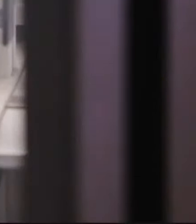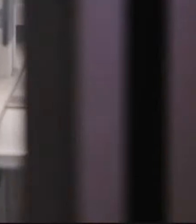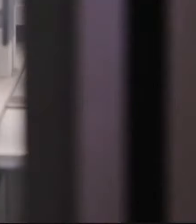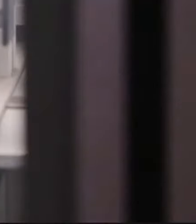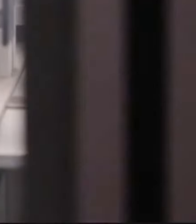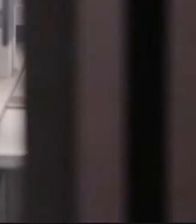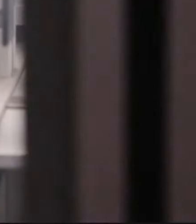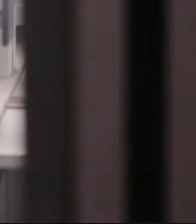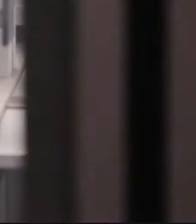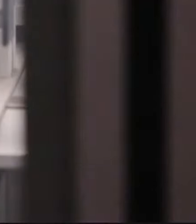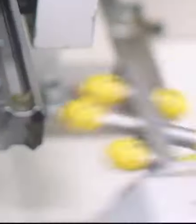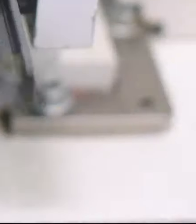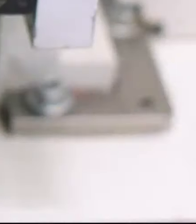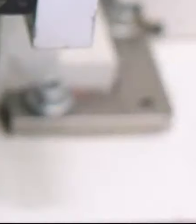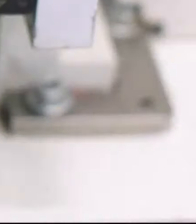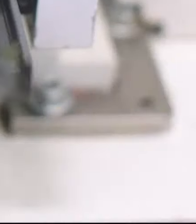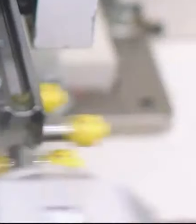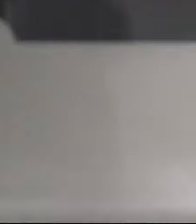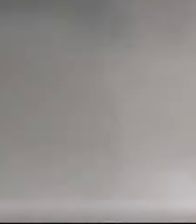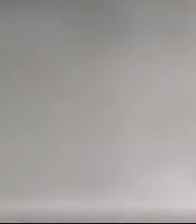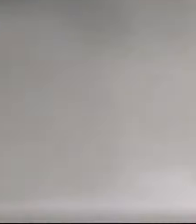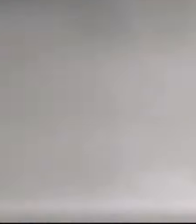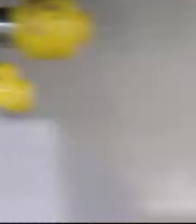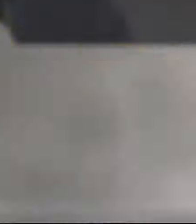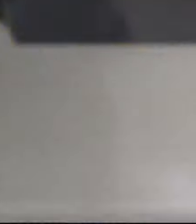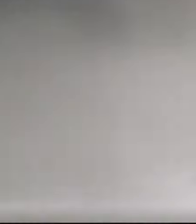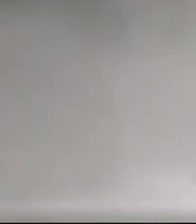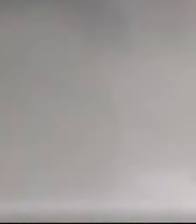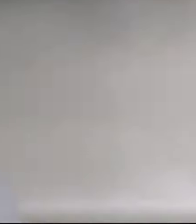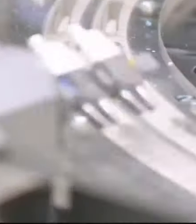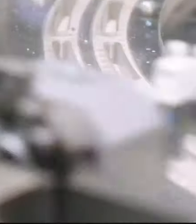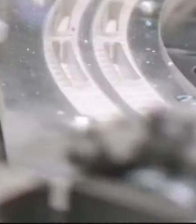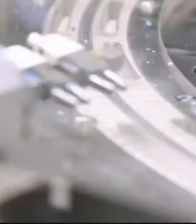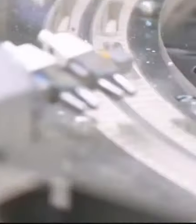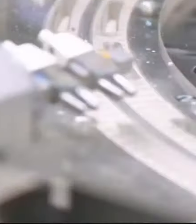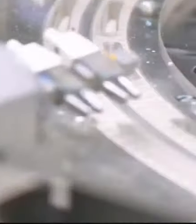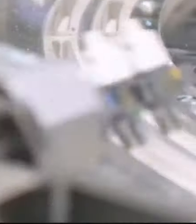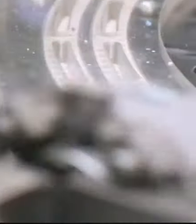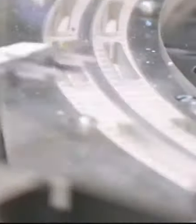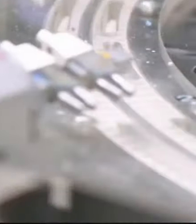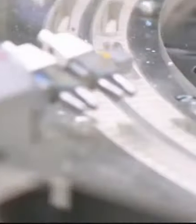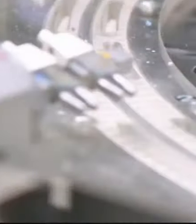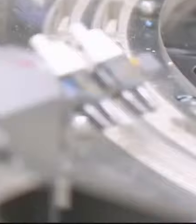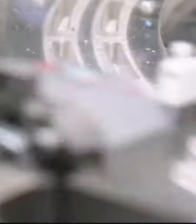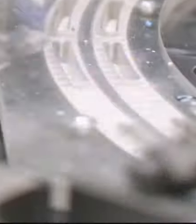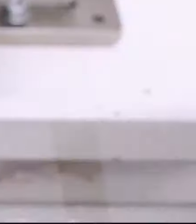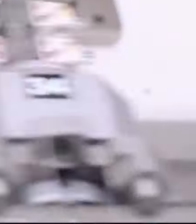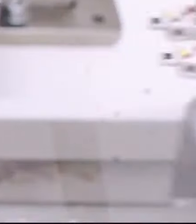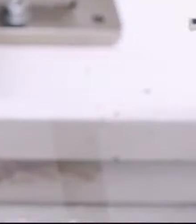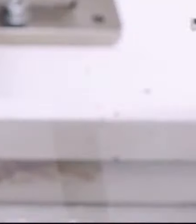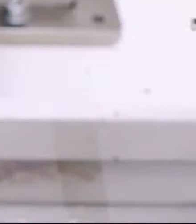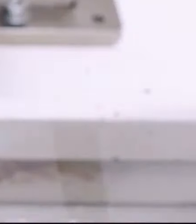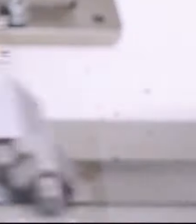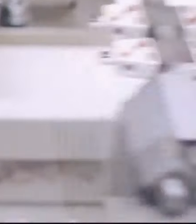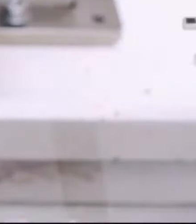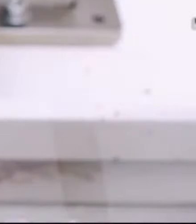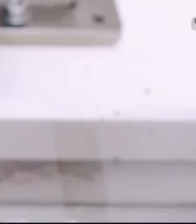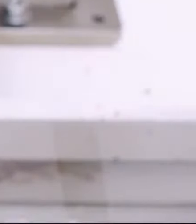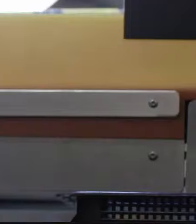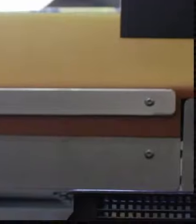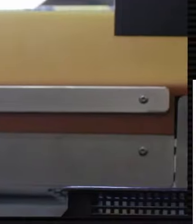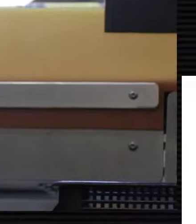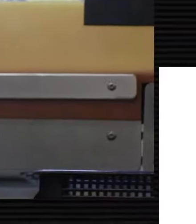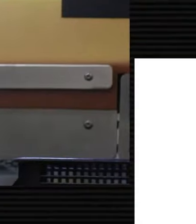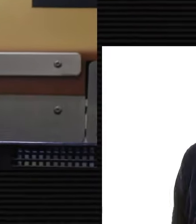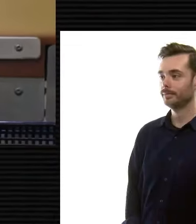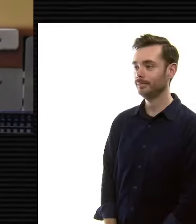station. Let's add some personality to this. Meanwhile, another machine does the same with